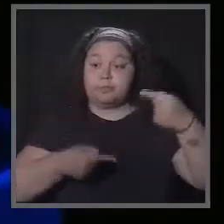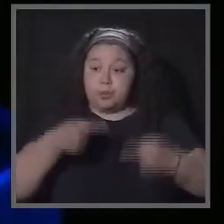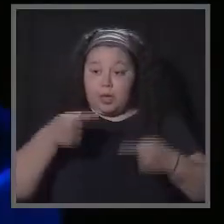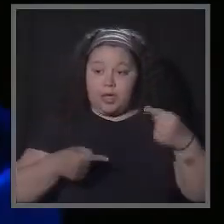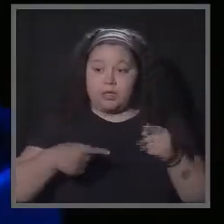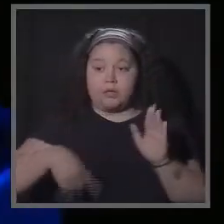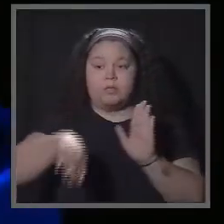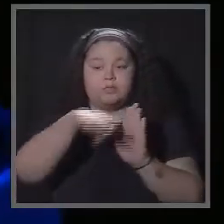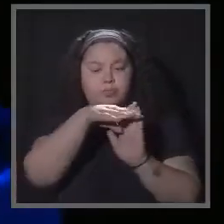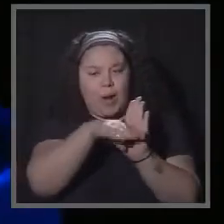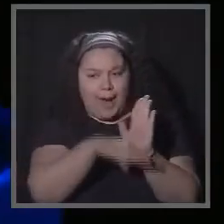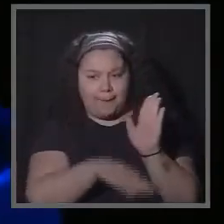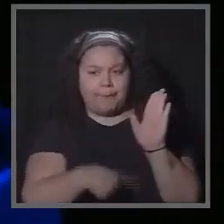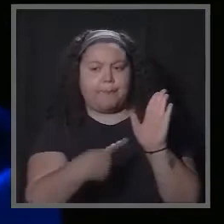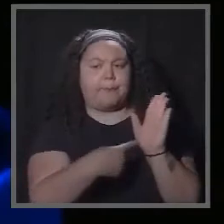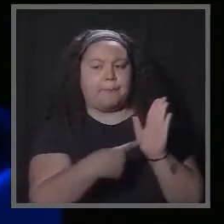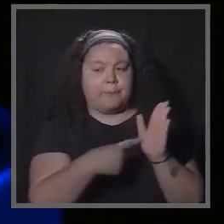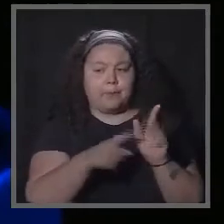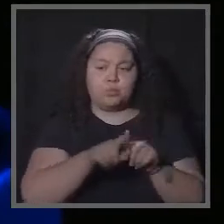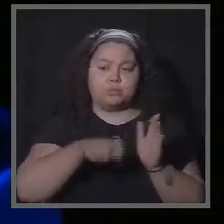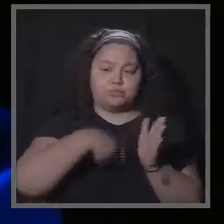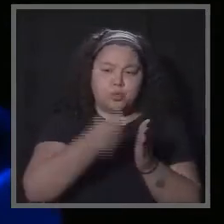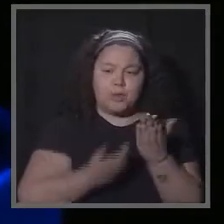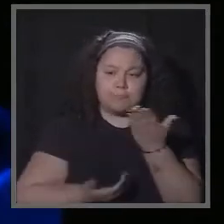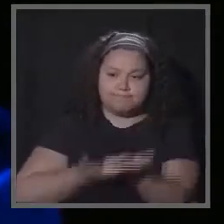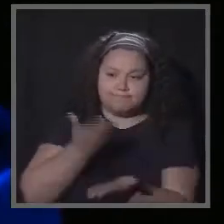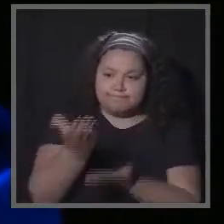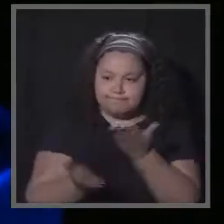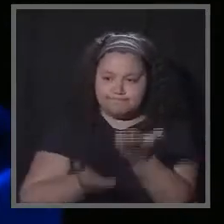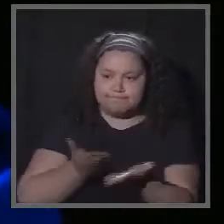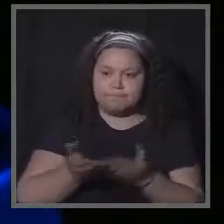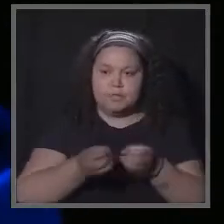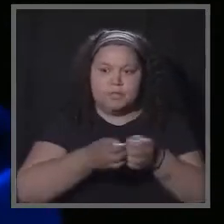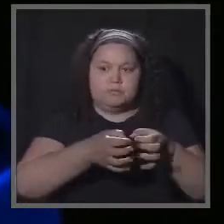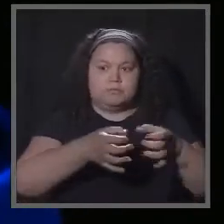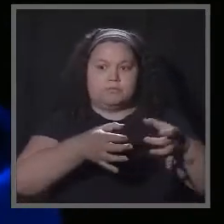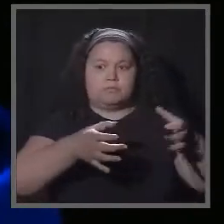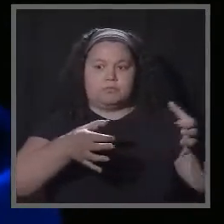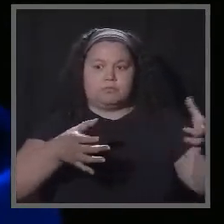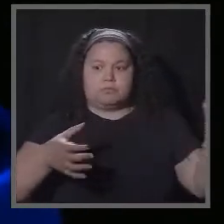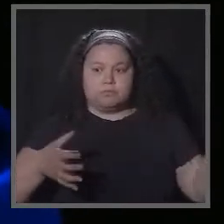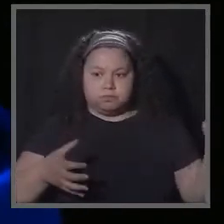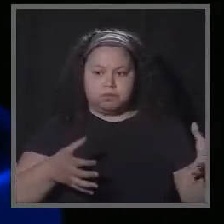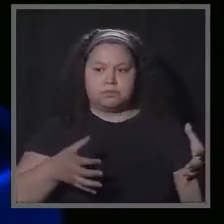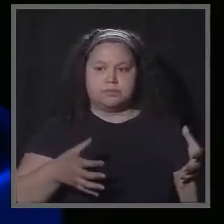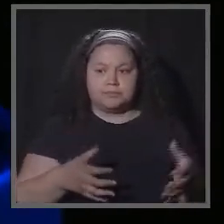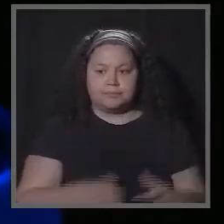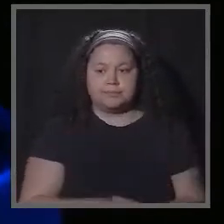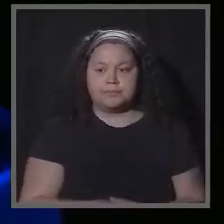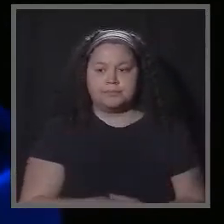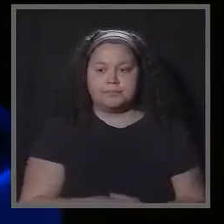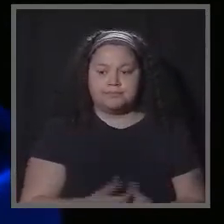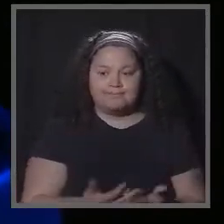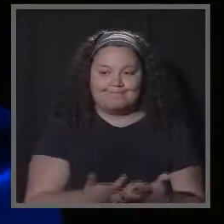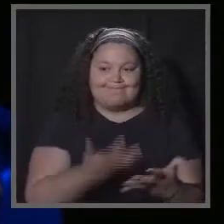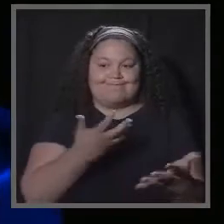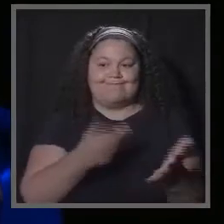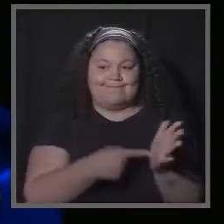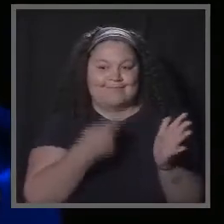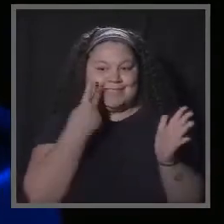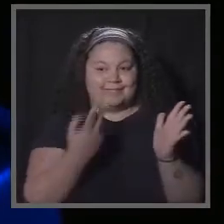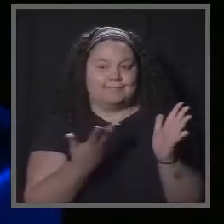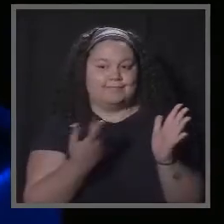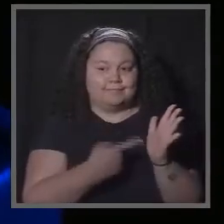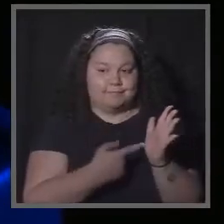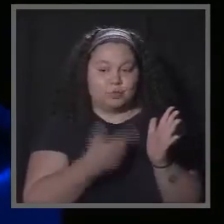in projects, and this is especially true at European level. We have the new agenda for culture, and we have the